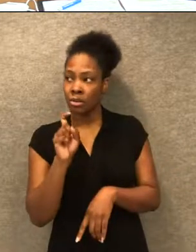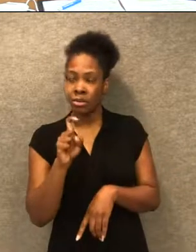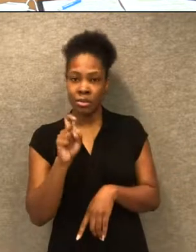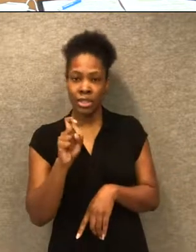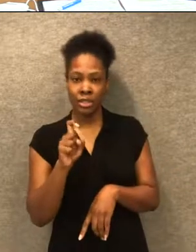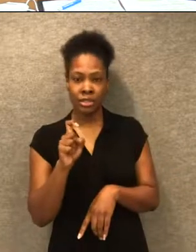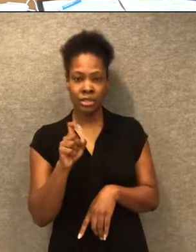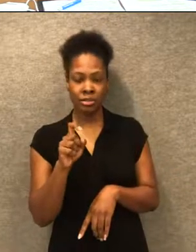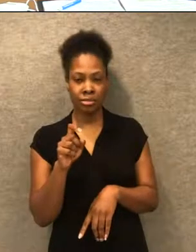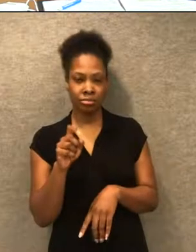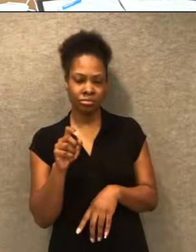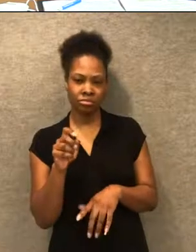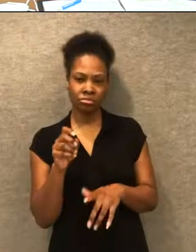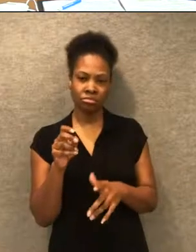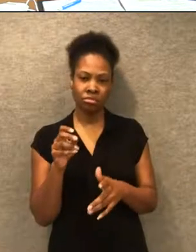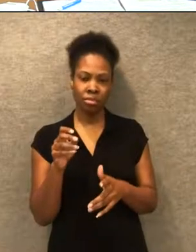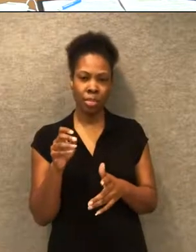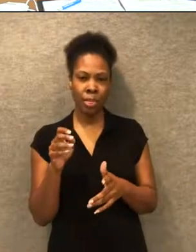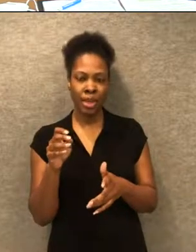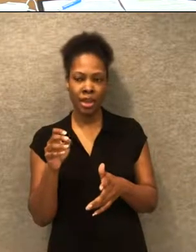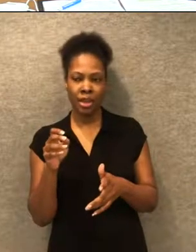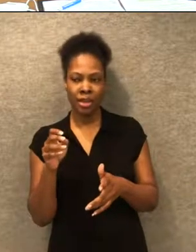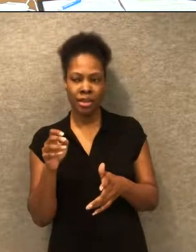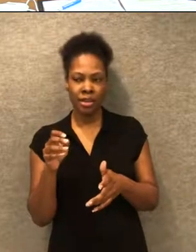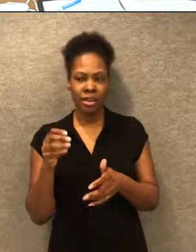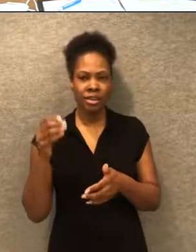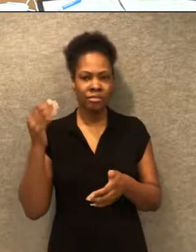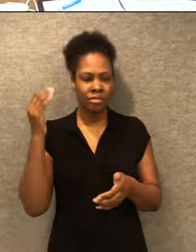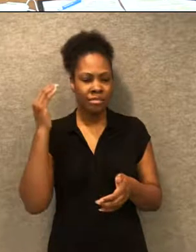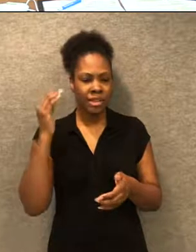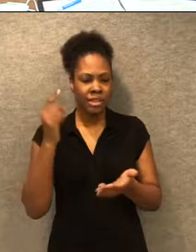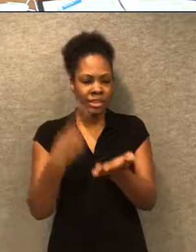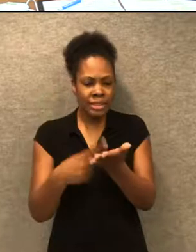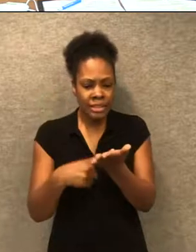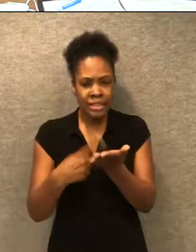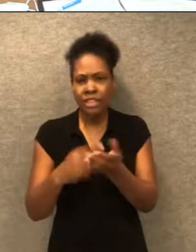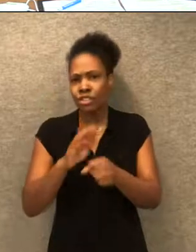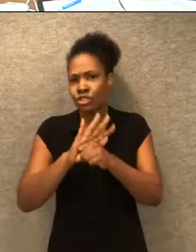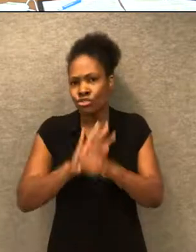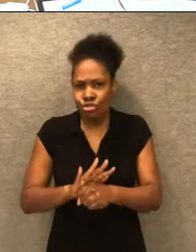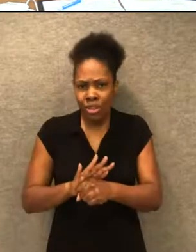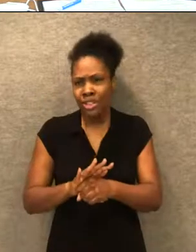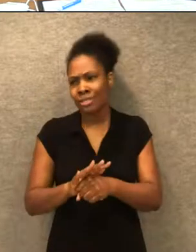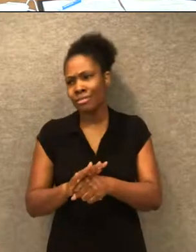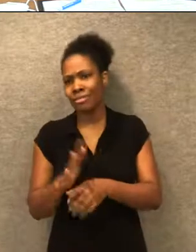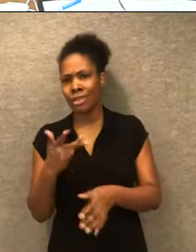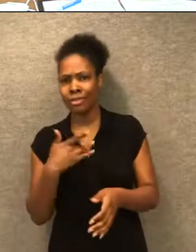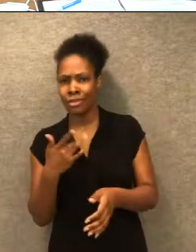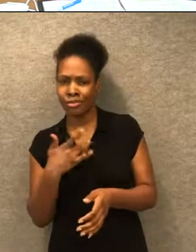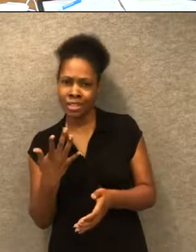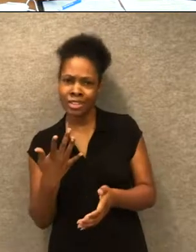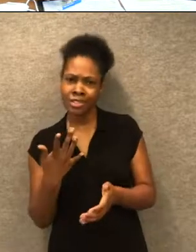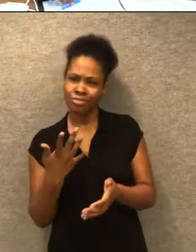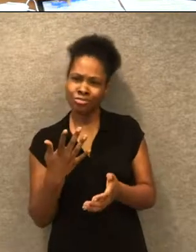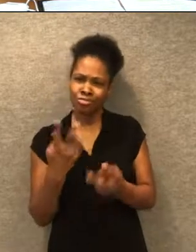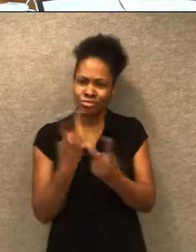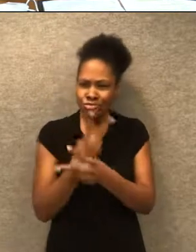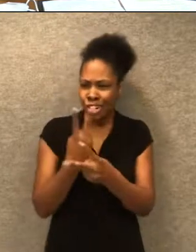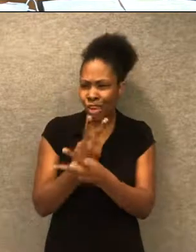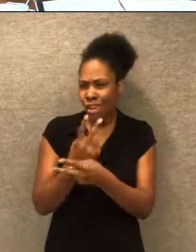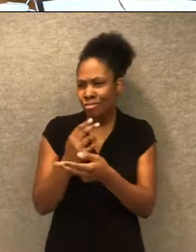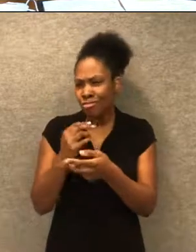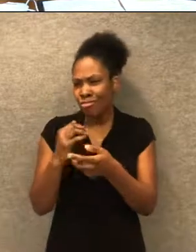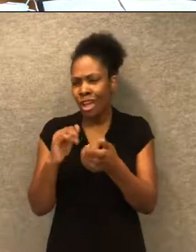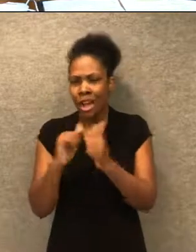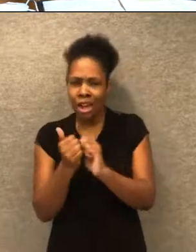kind of normalizing some of the stress and agitation that we might be feeling. Figure out what is going to work for us and our